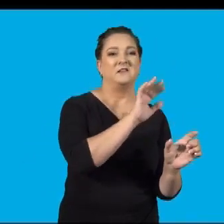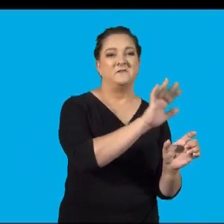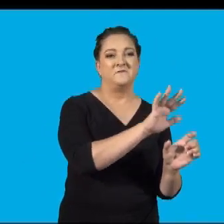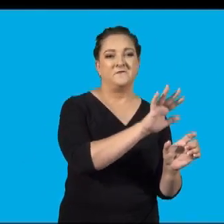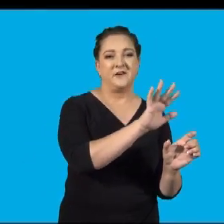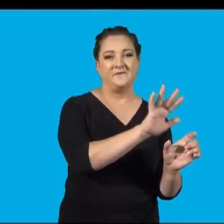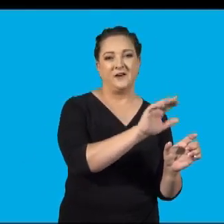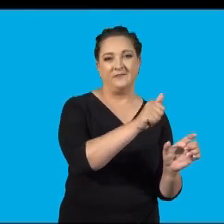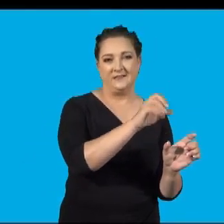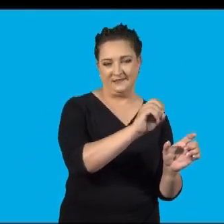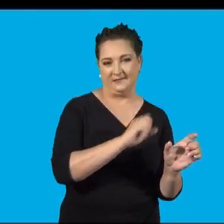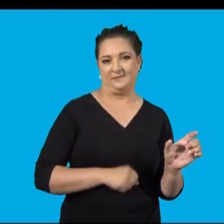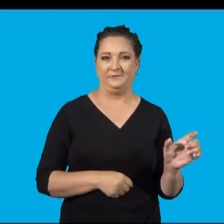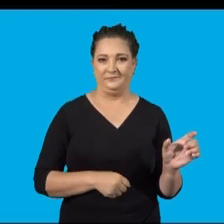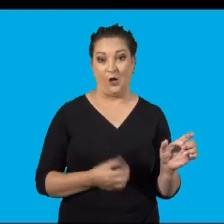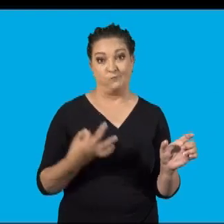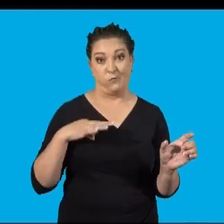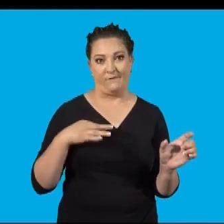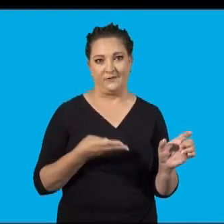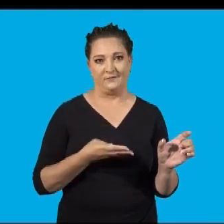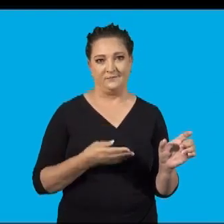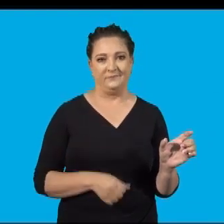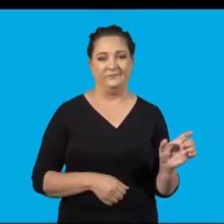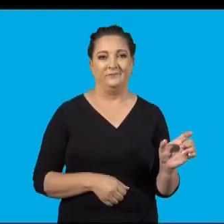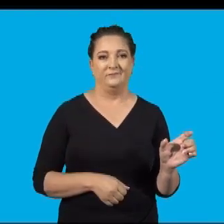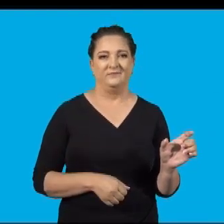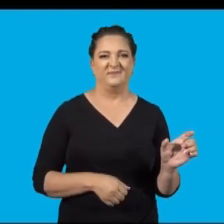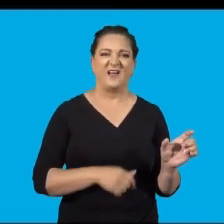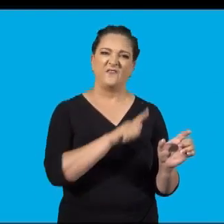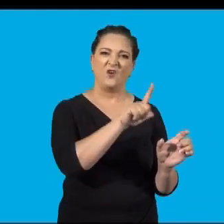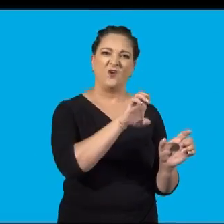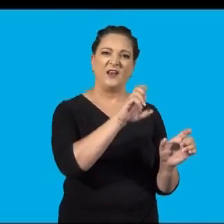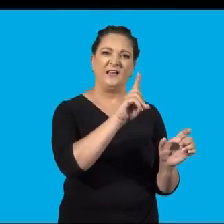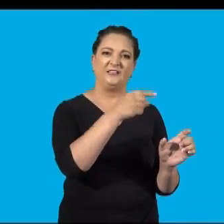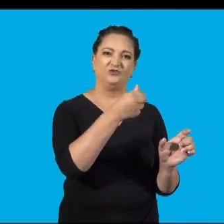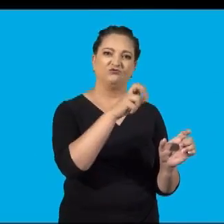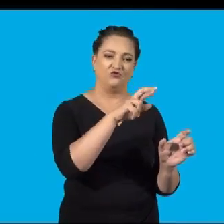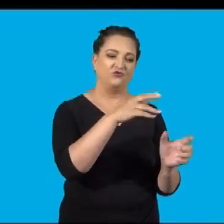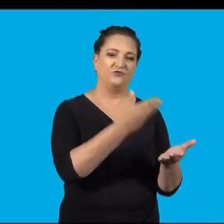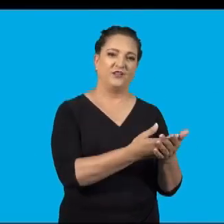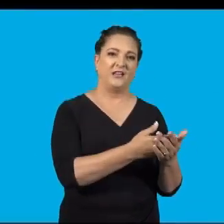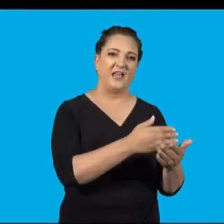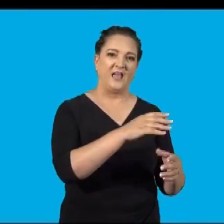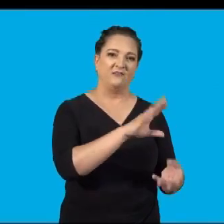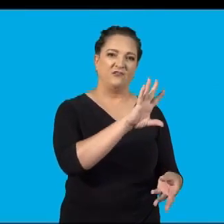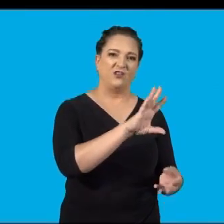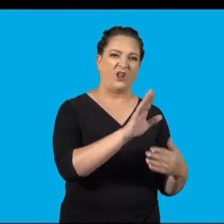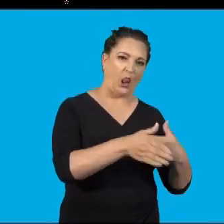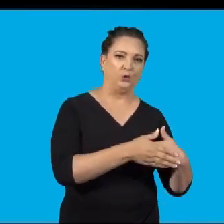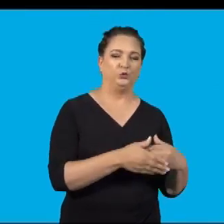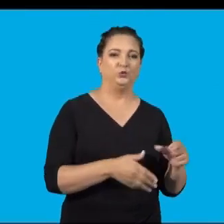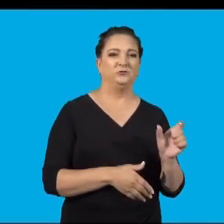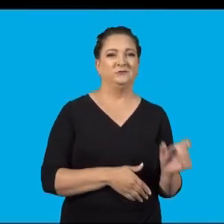5,560. So I'm simply going to close my ledger account, the side with the highest